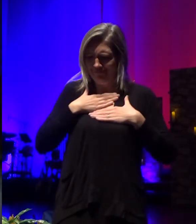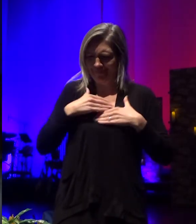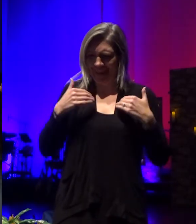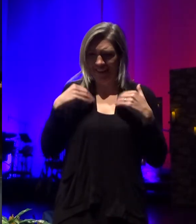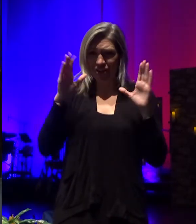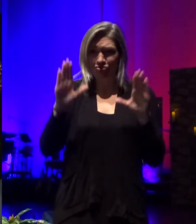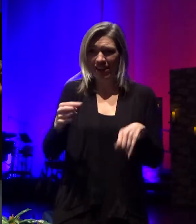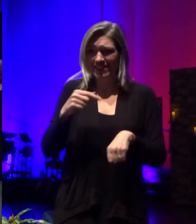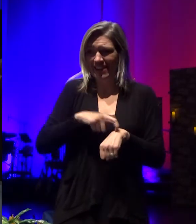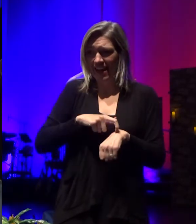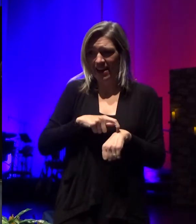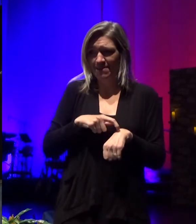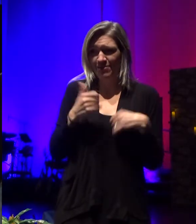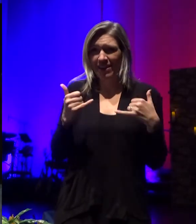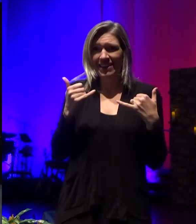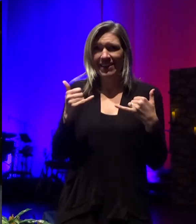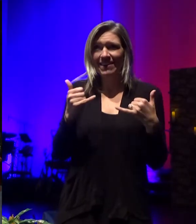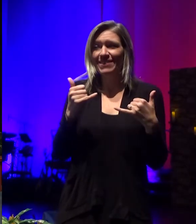it is.